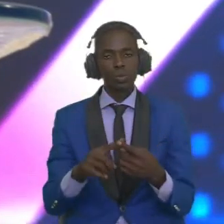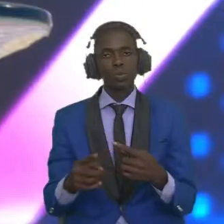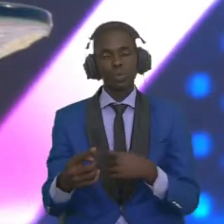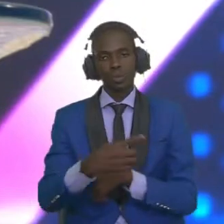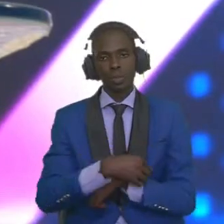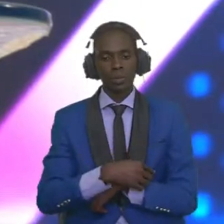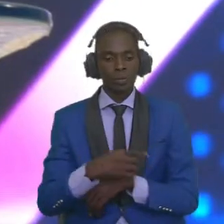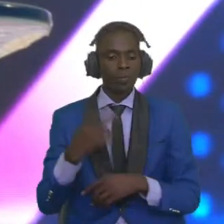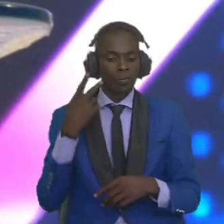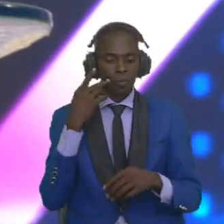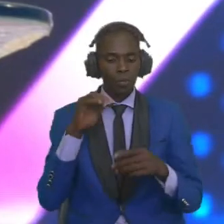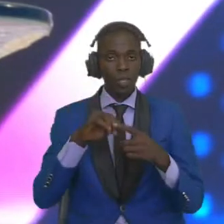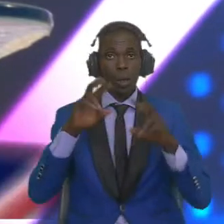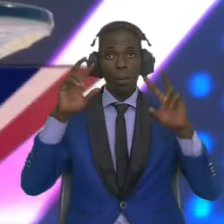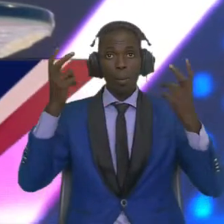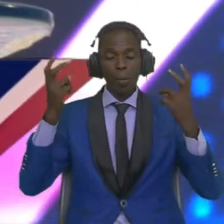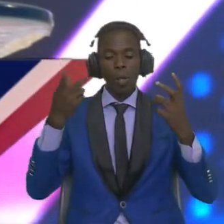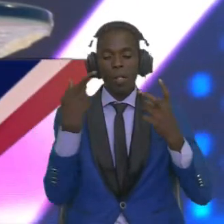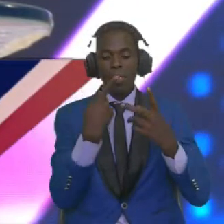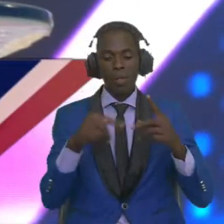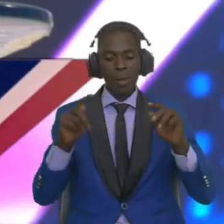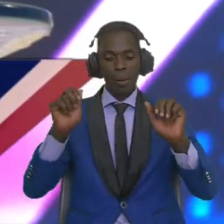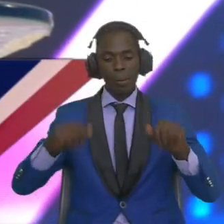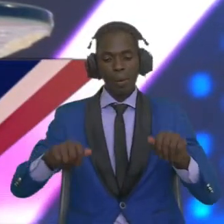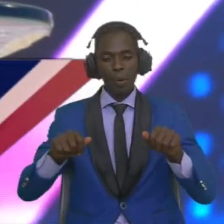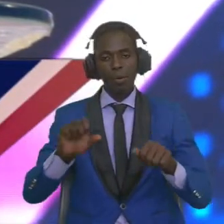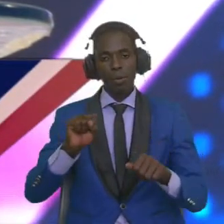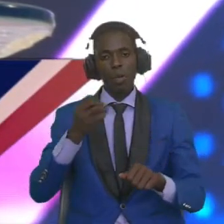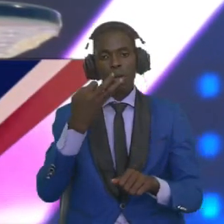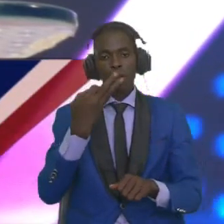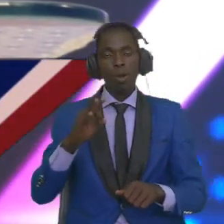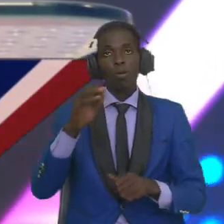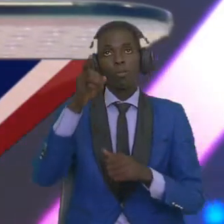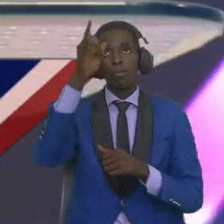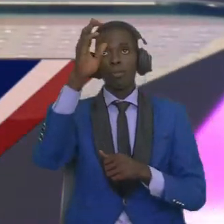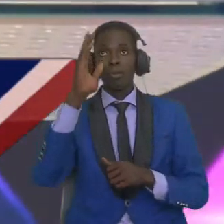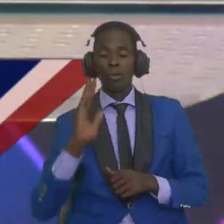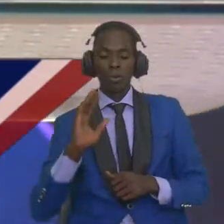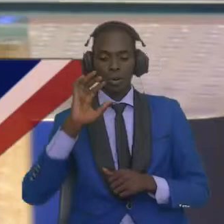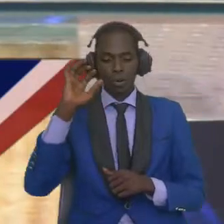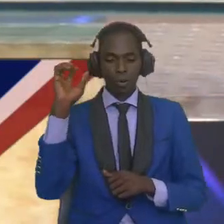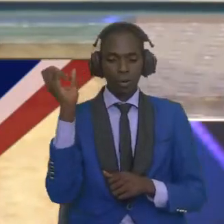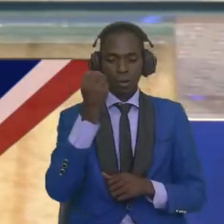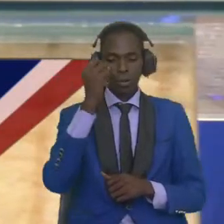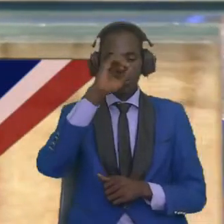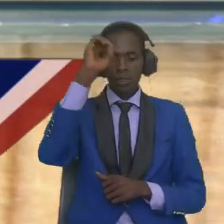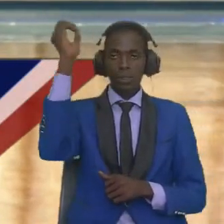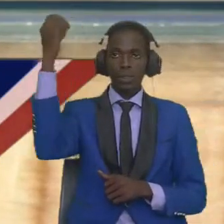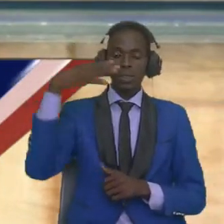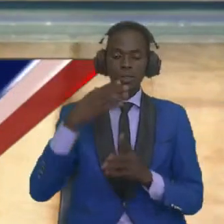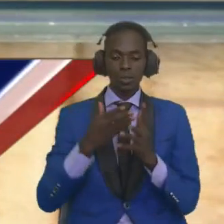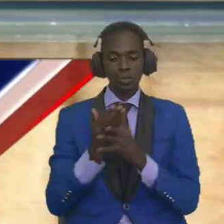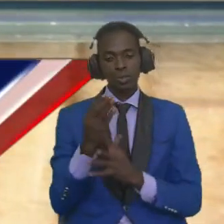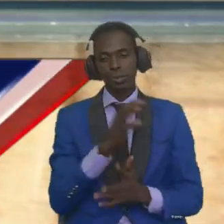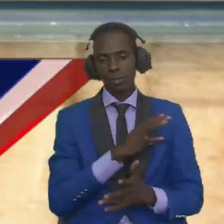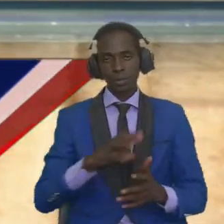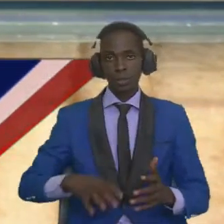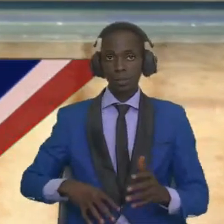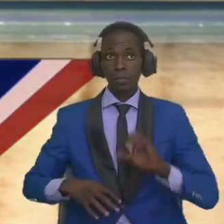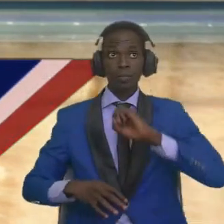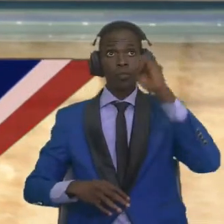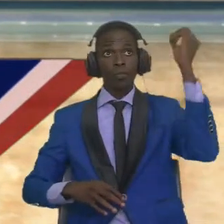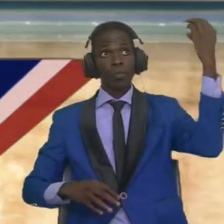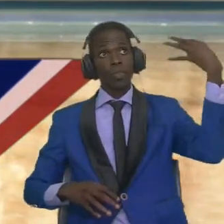at the possibilities of God's grace through Christ. Grace comes from God. It